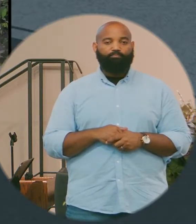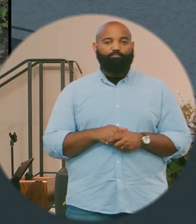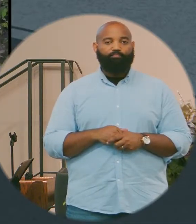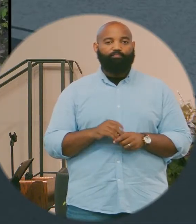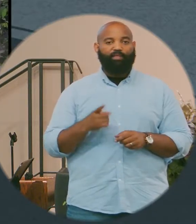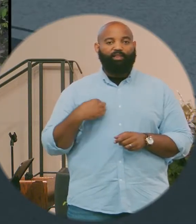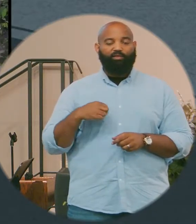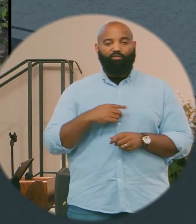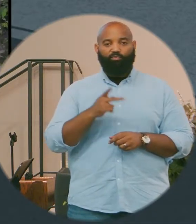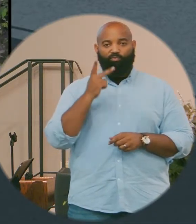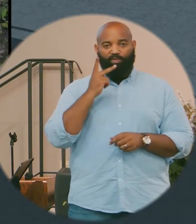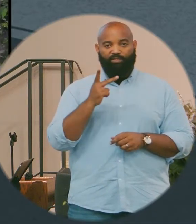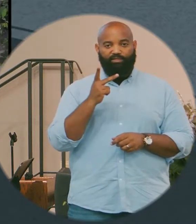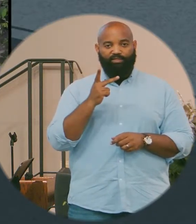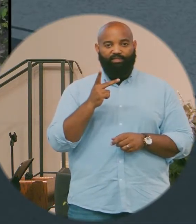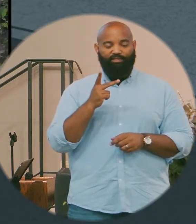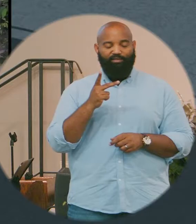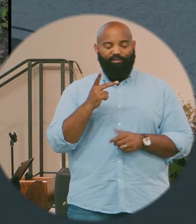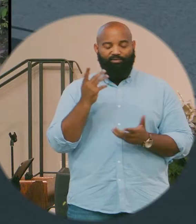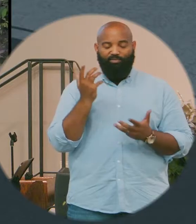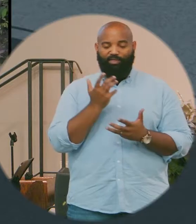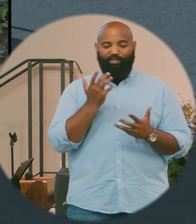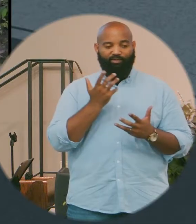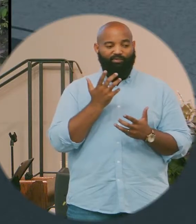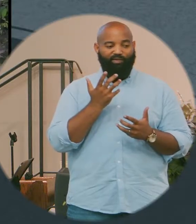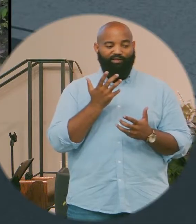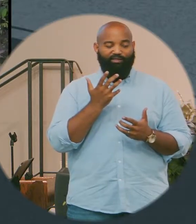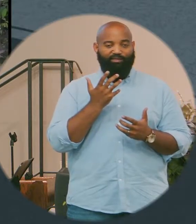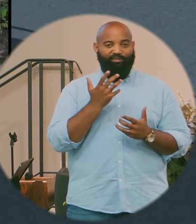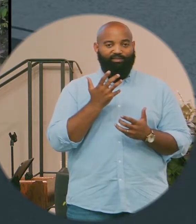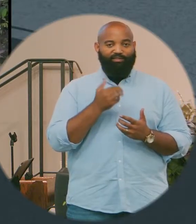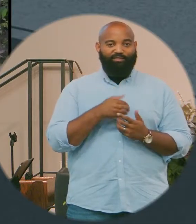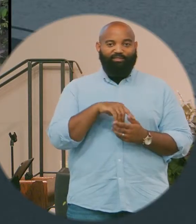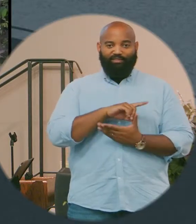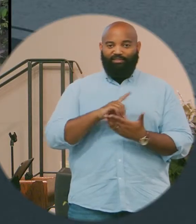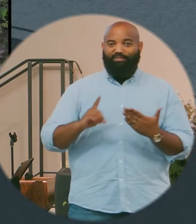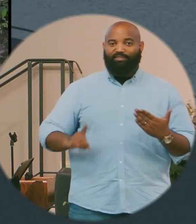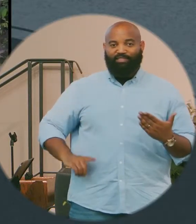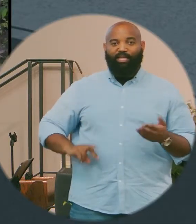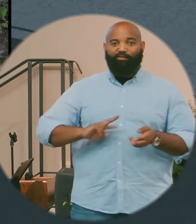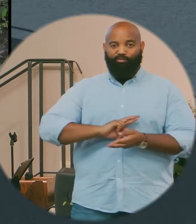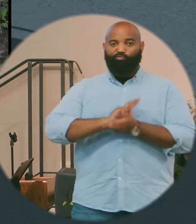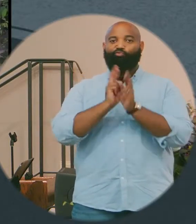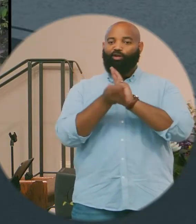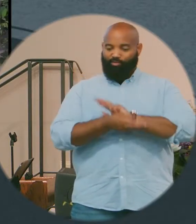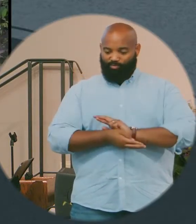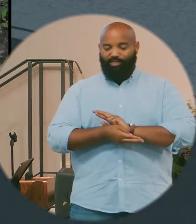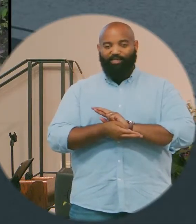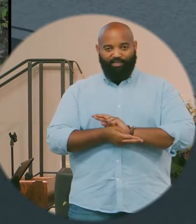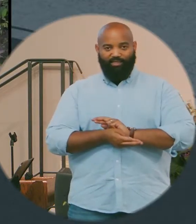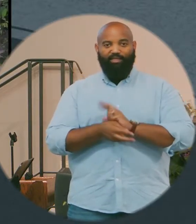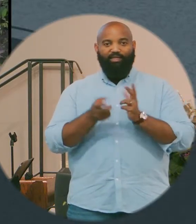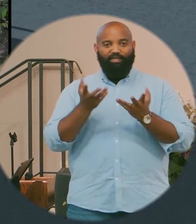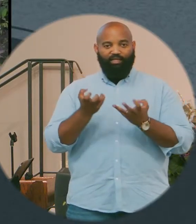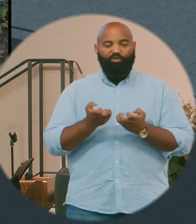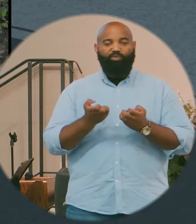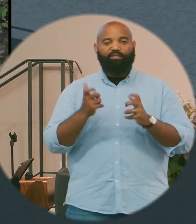that after this Psalm 150, the Lord heard David's heart and he knew he wanted to go